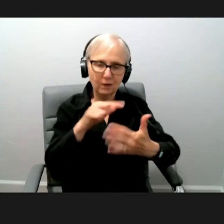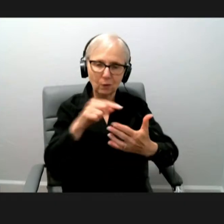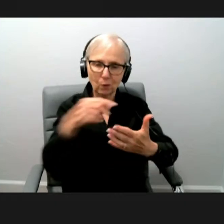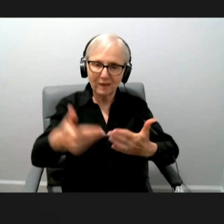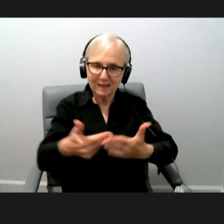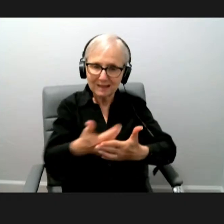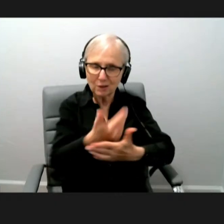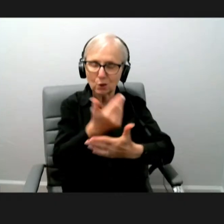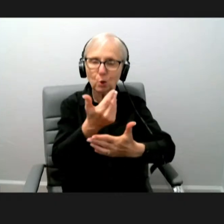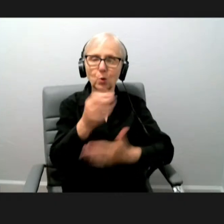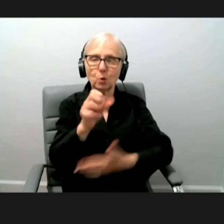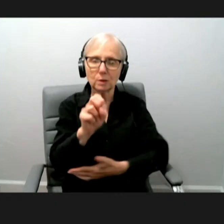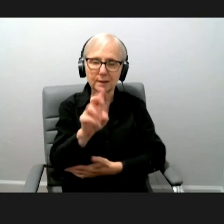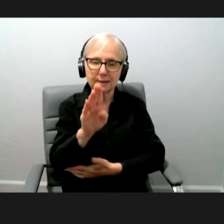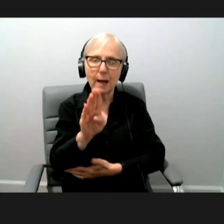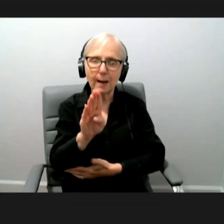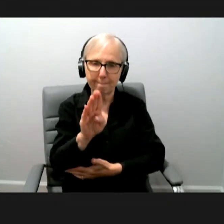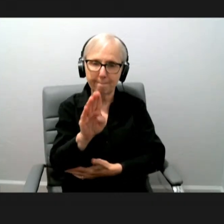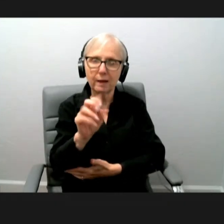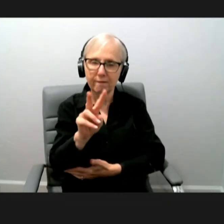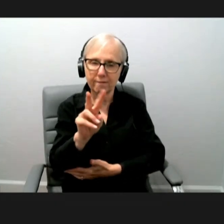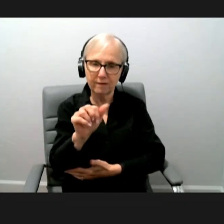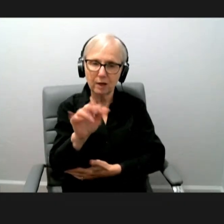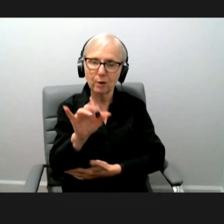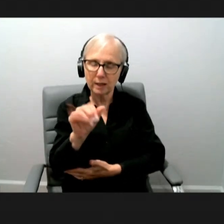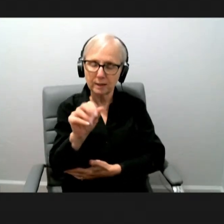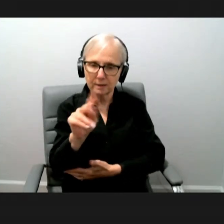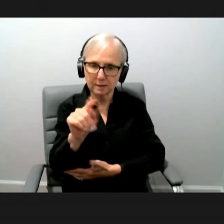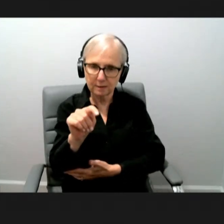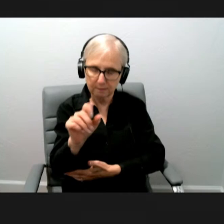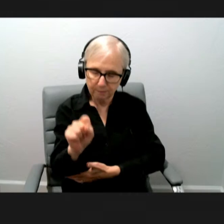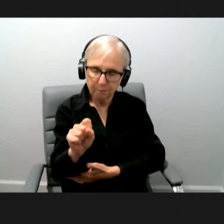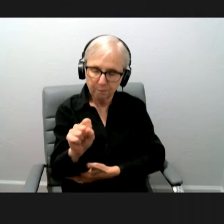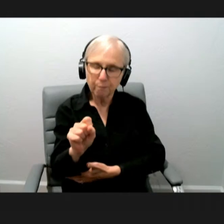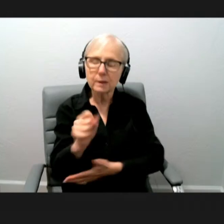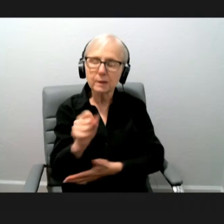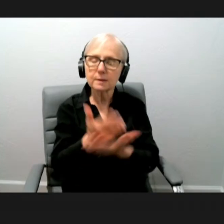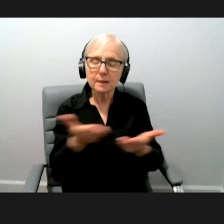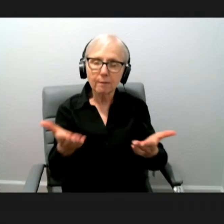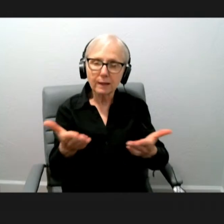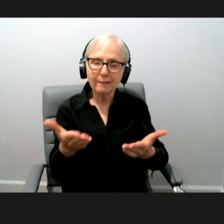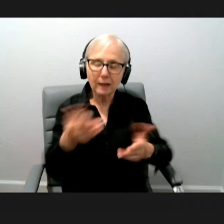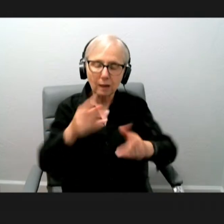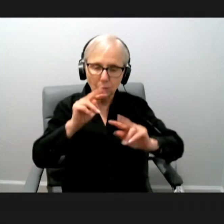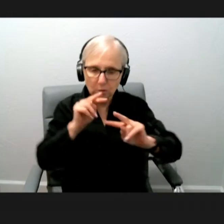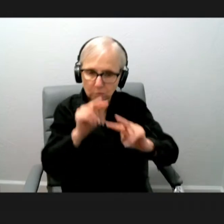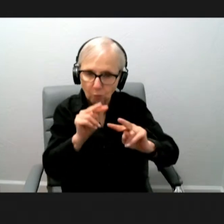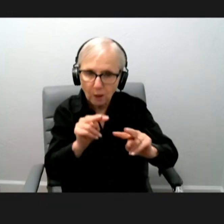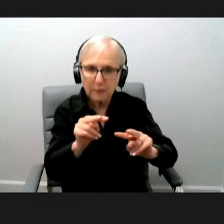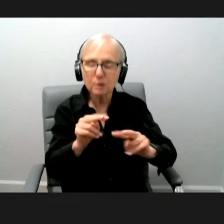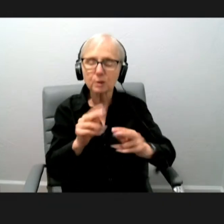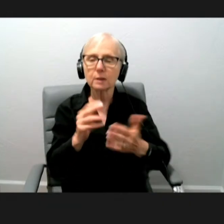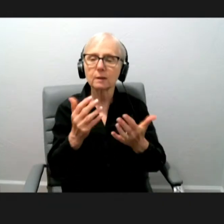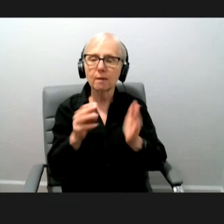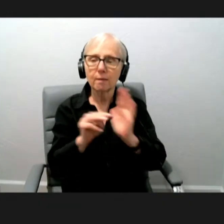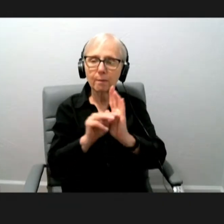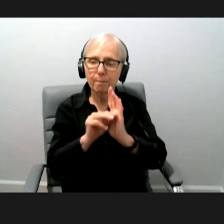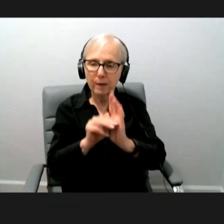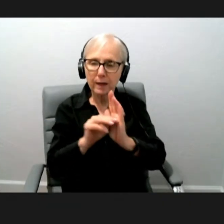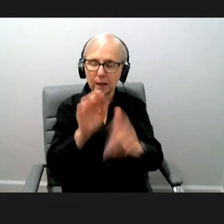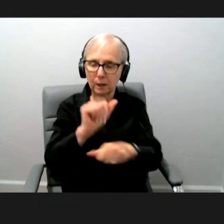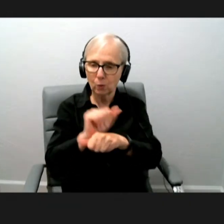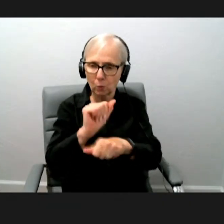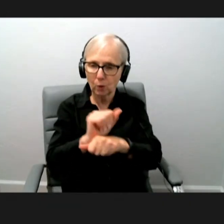newer subvariants. So that is certainly good news and is something that we are keeping a close eye on. The modeling work that I